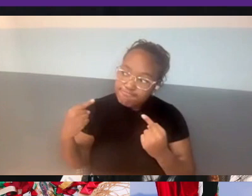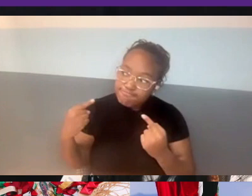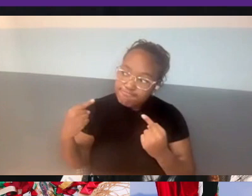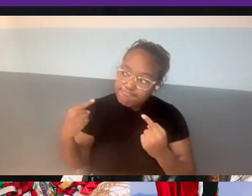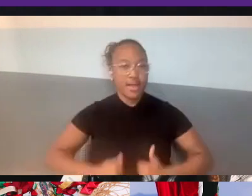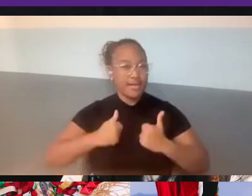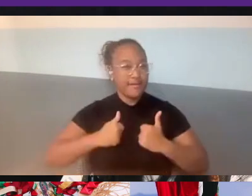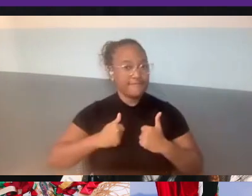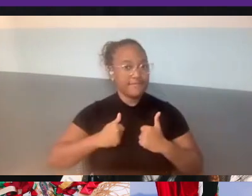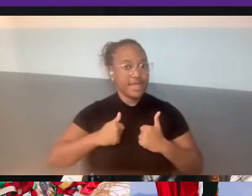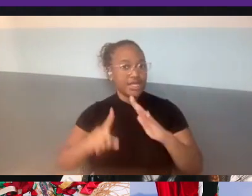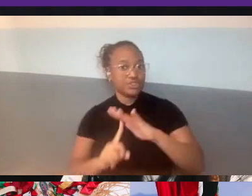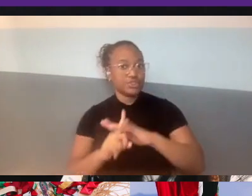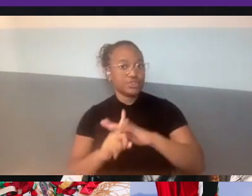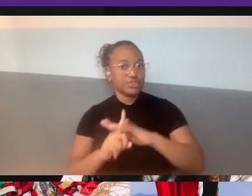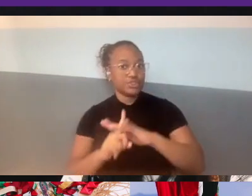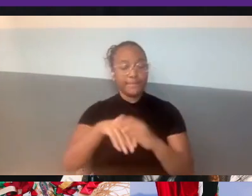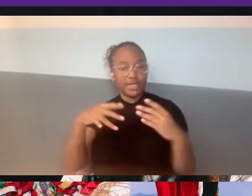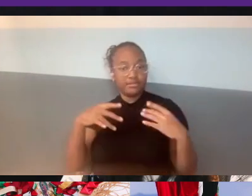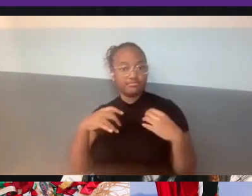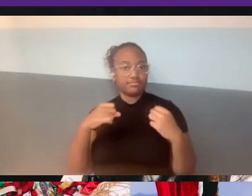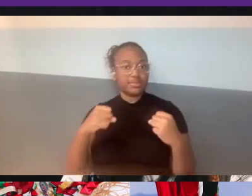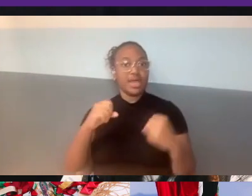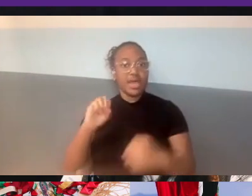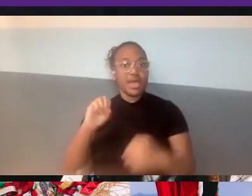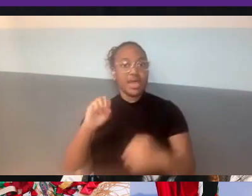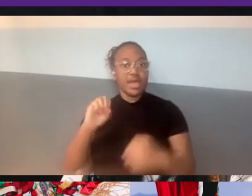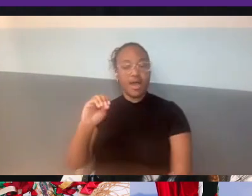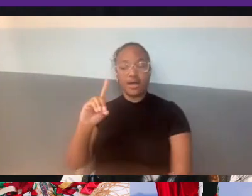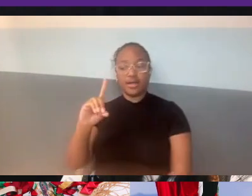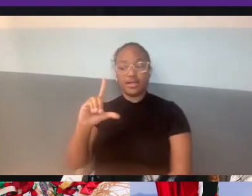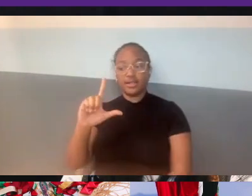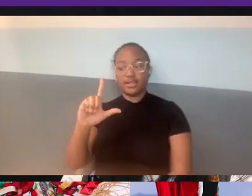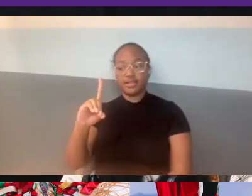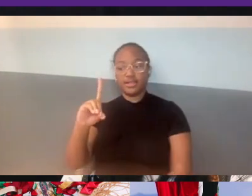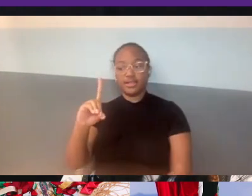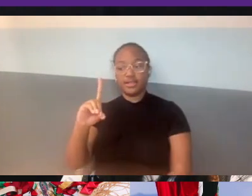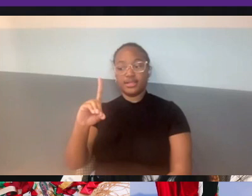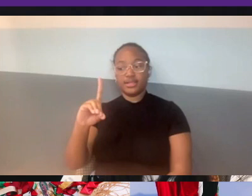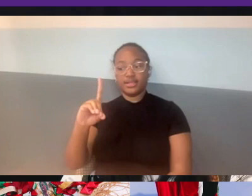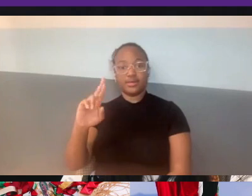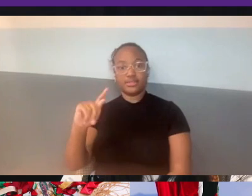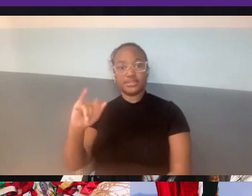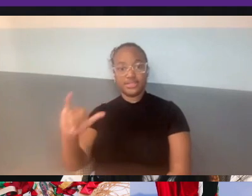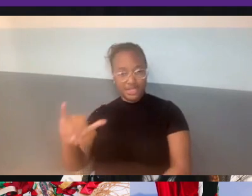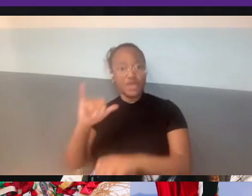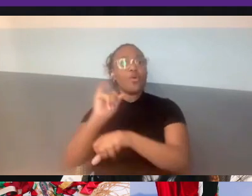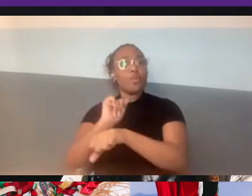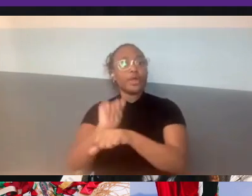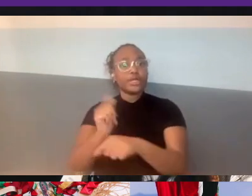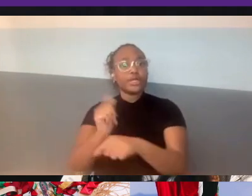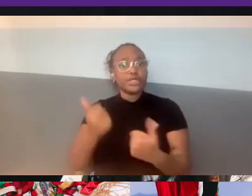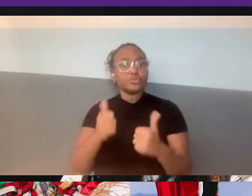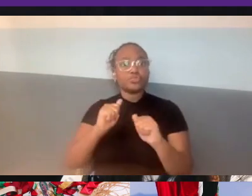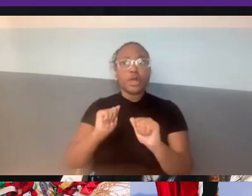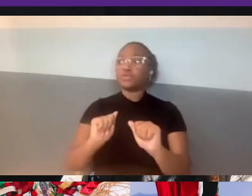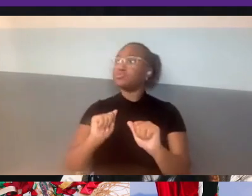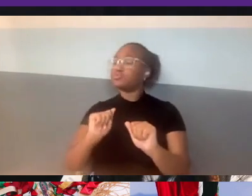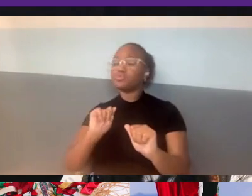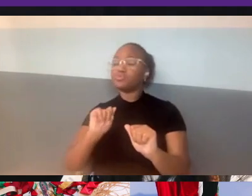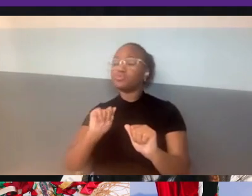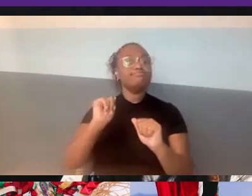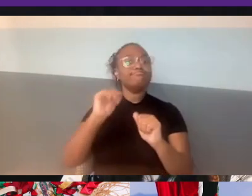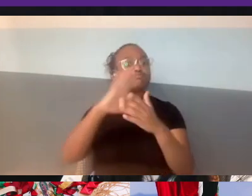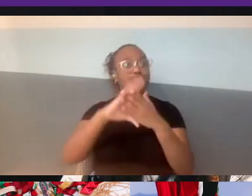able to re-narrate yourself, right, and re-narrate the story and think about the story. That story that you told of the